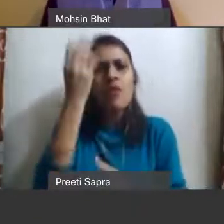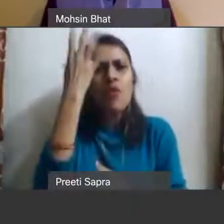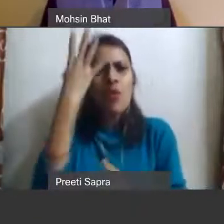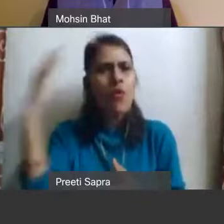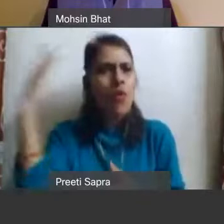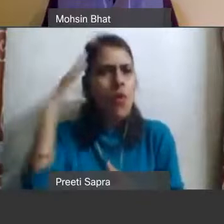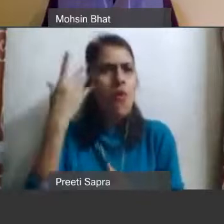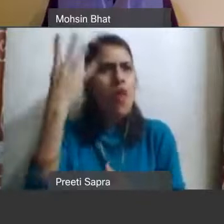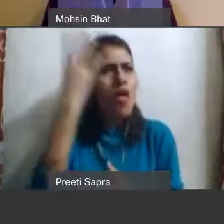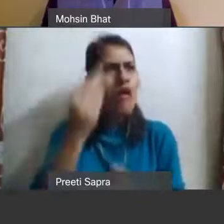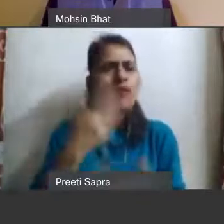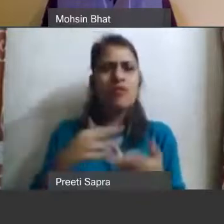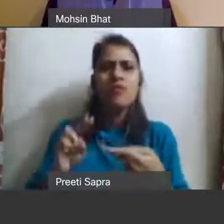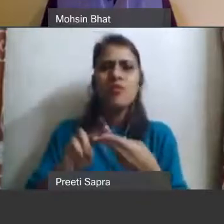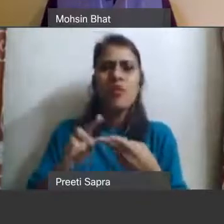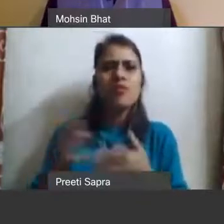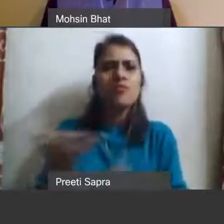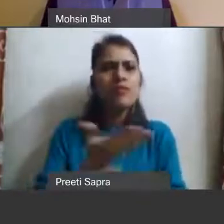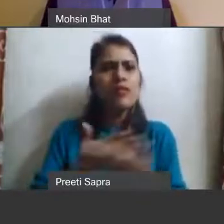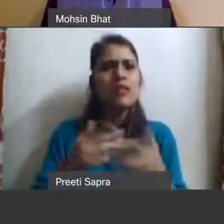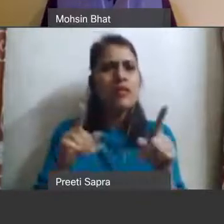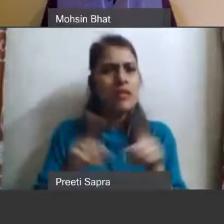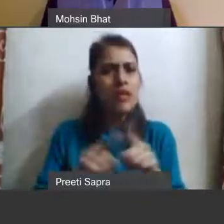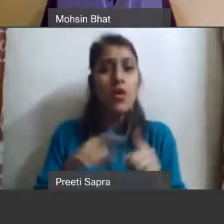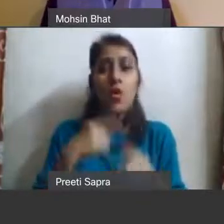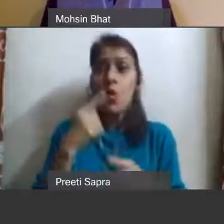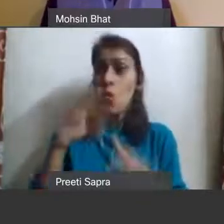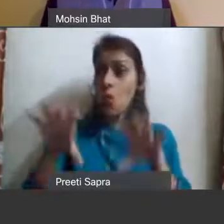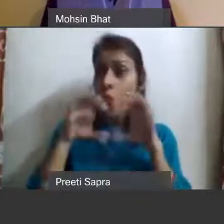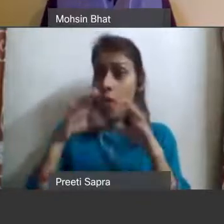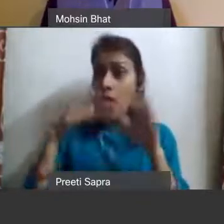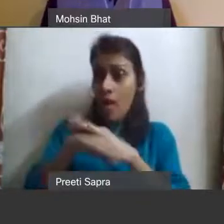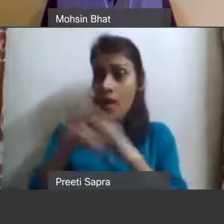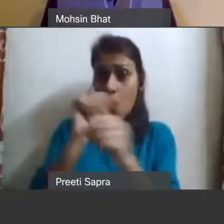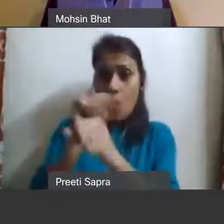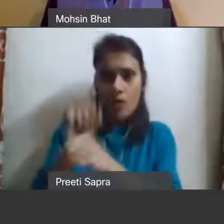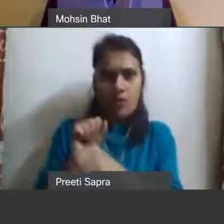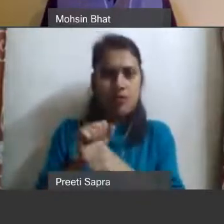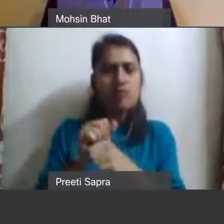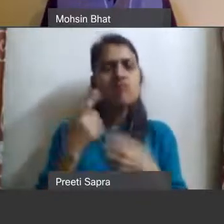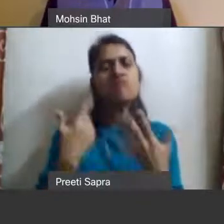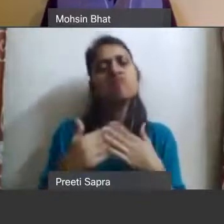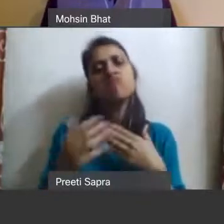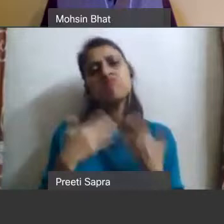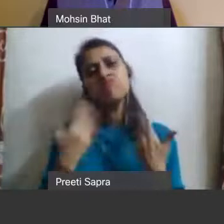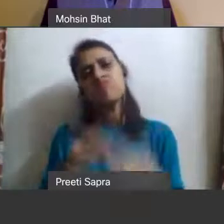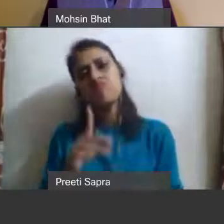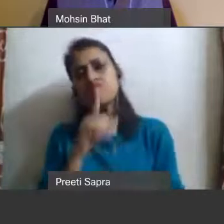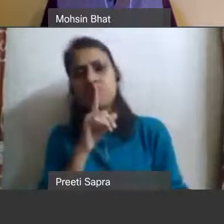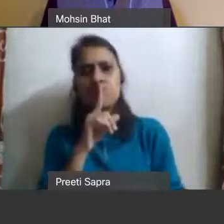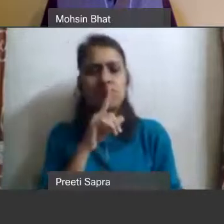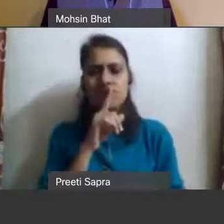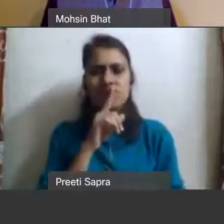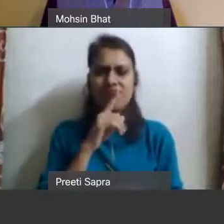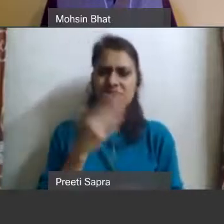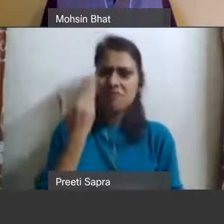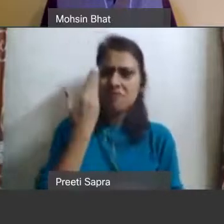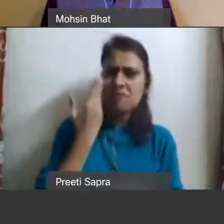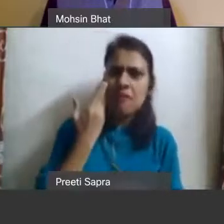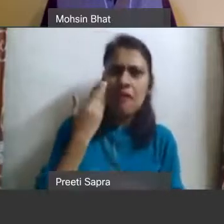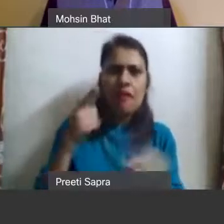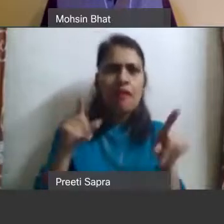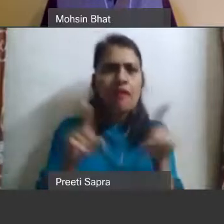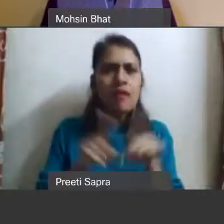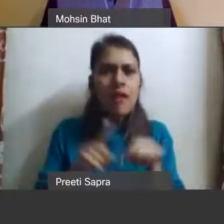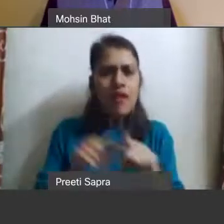under our Constitution, and yet those of us working on constitutional law should remain silent on it. This would be quite strange. Or worse, if we were to